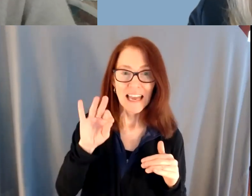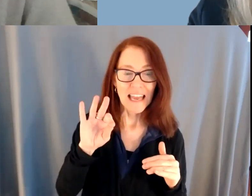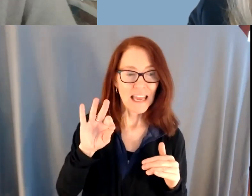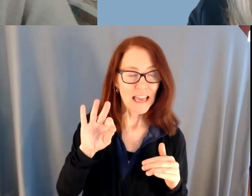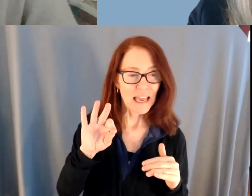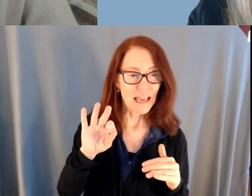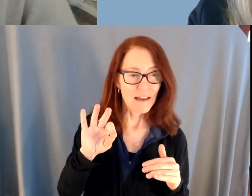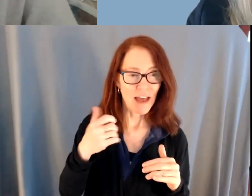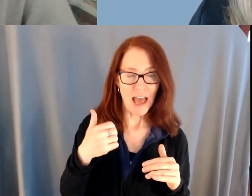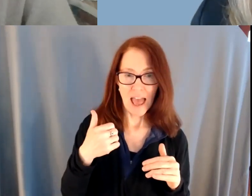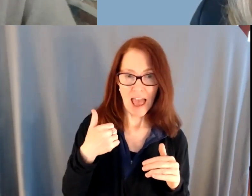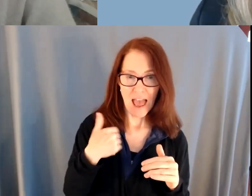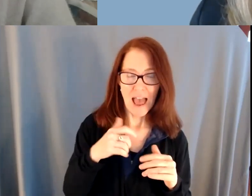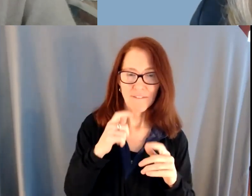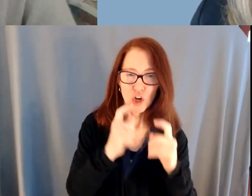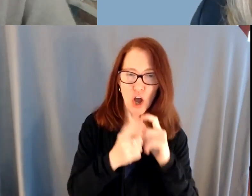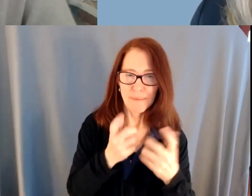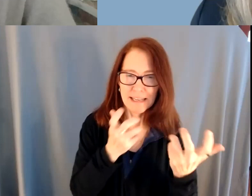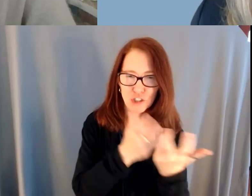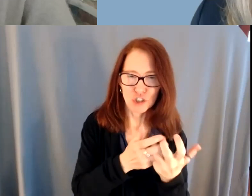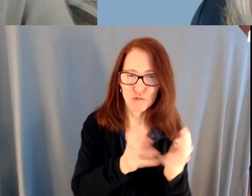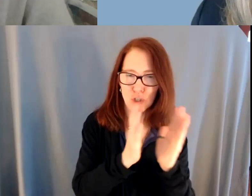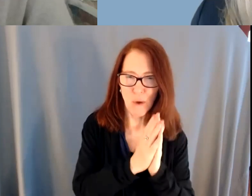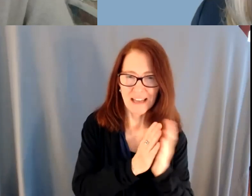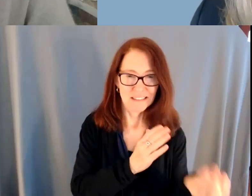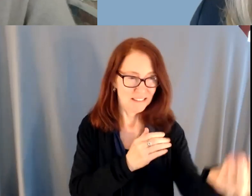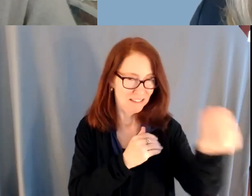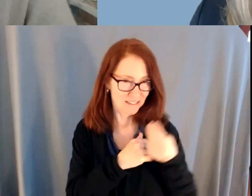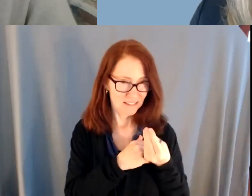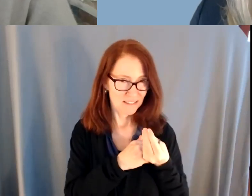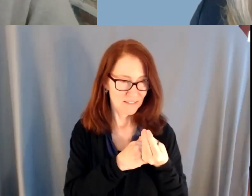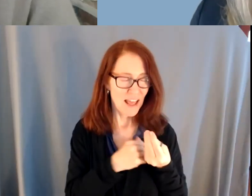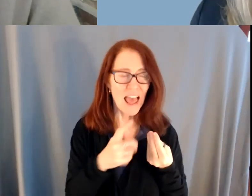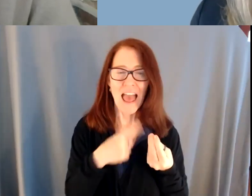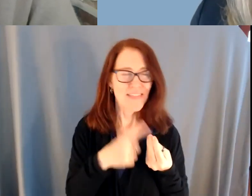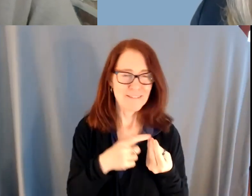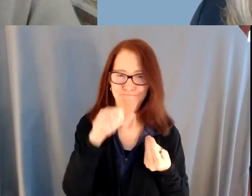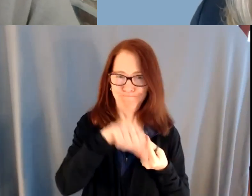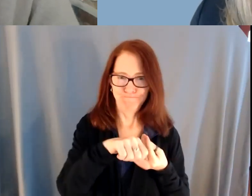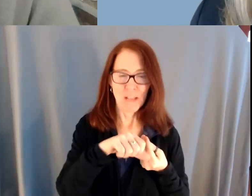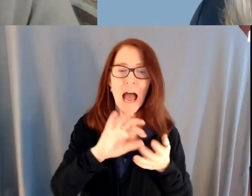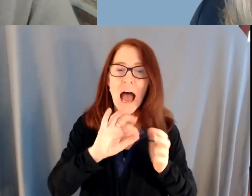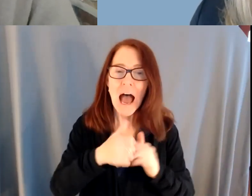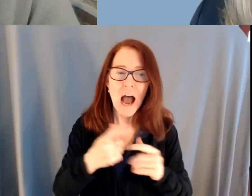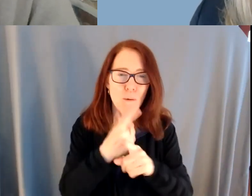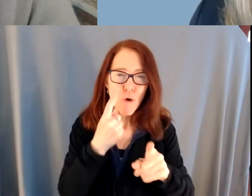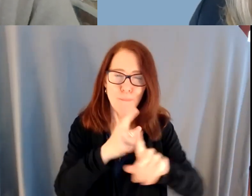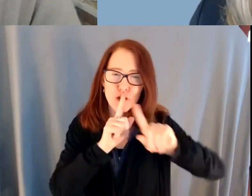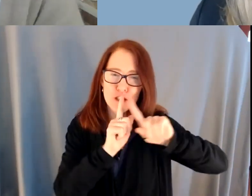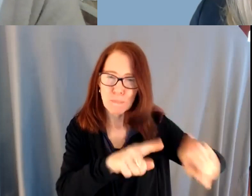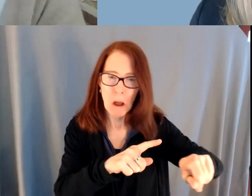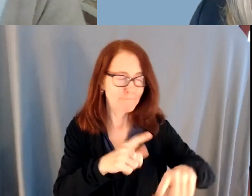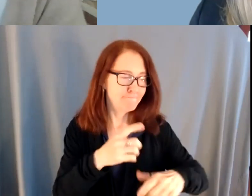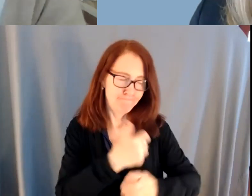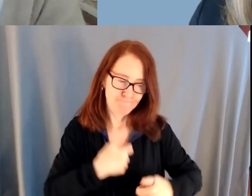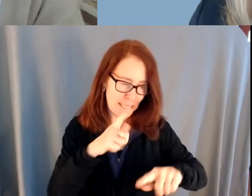an appropriate way to message to the person who submitted that request that you are not able to meet their request?